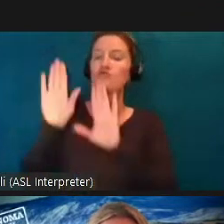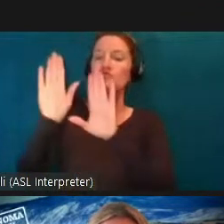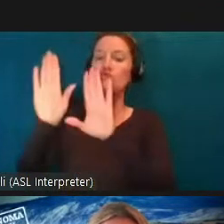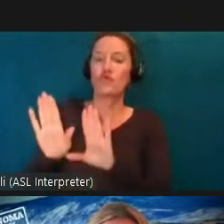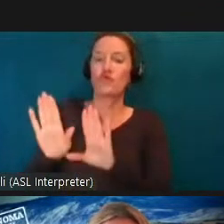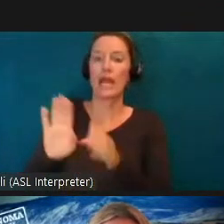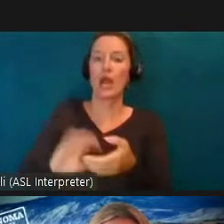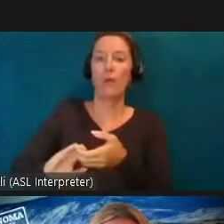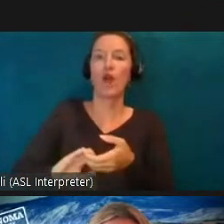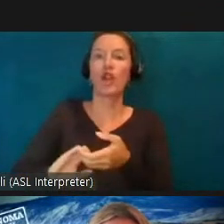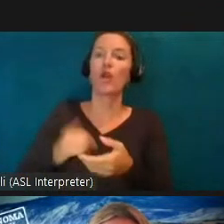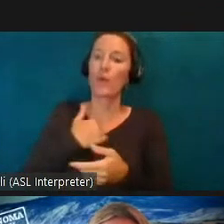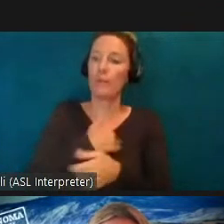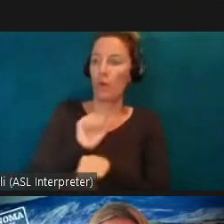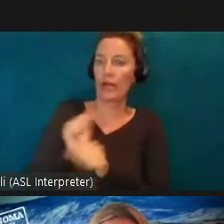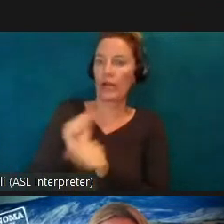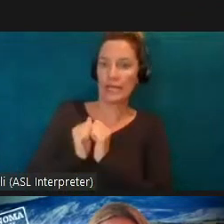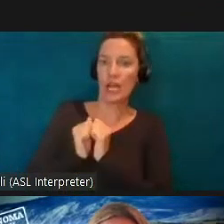things.